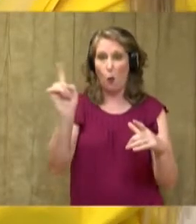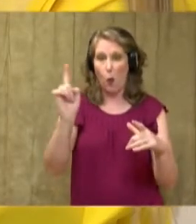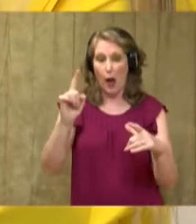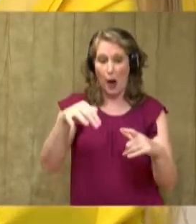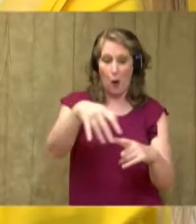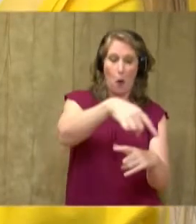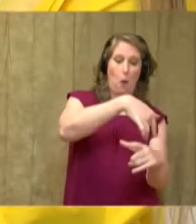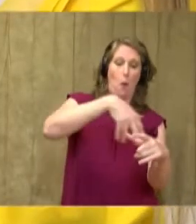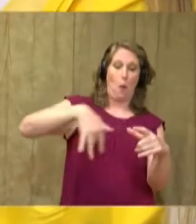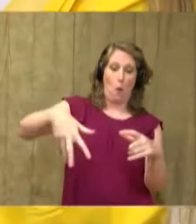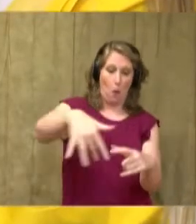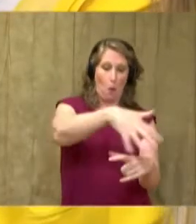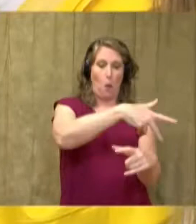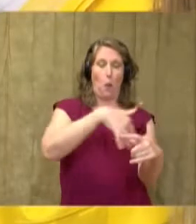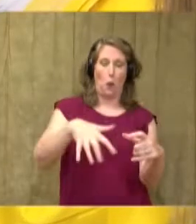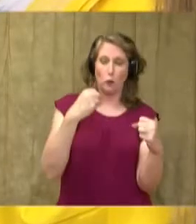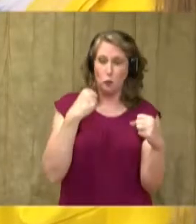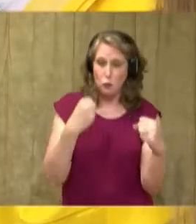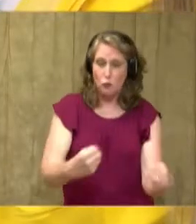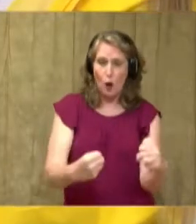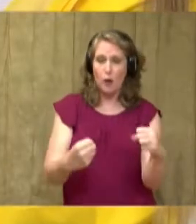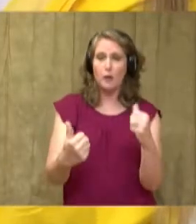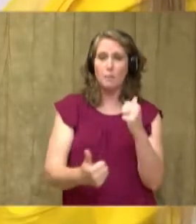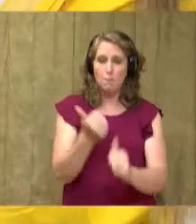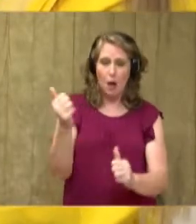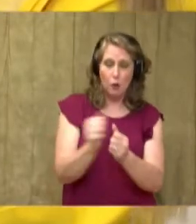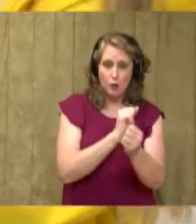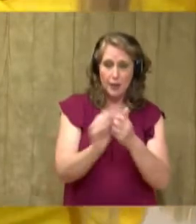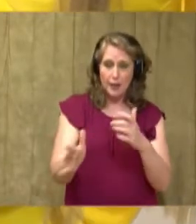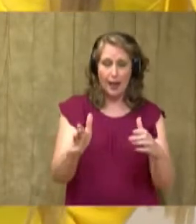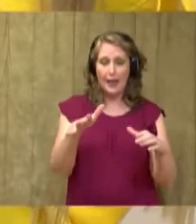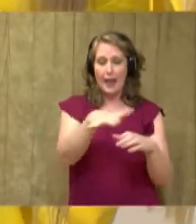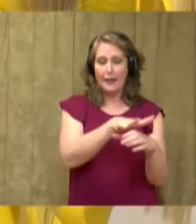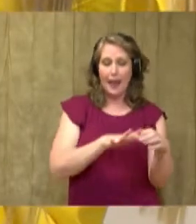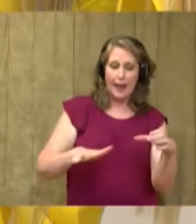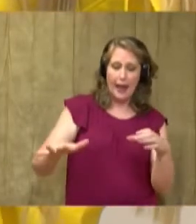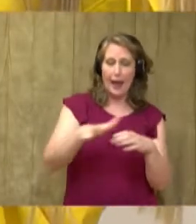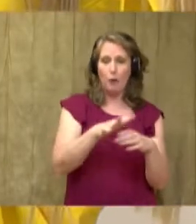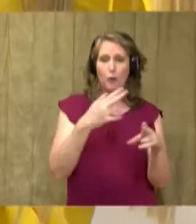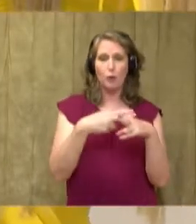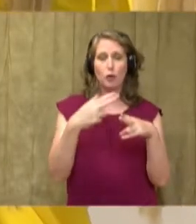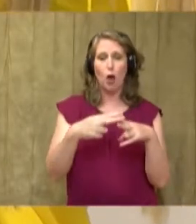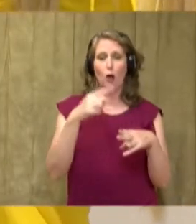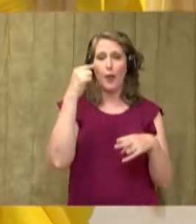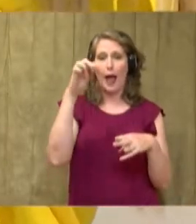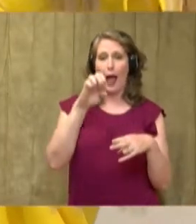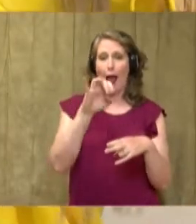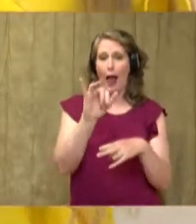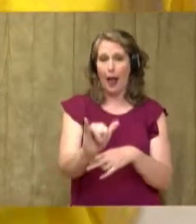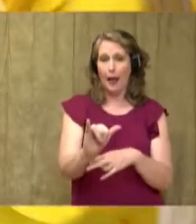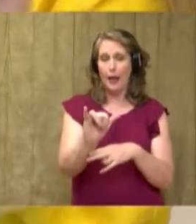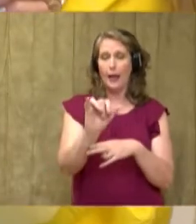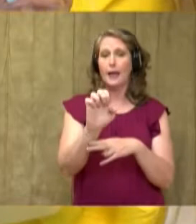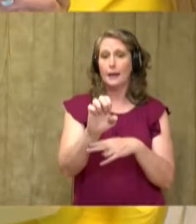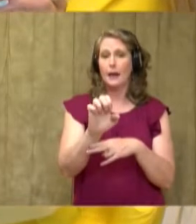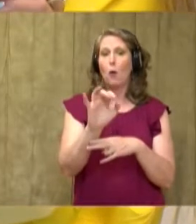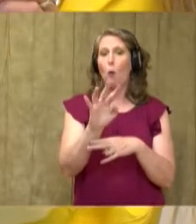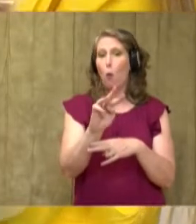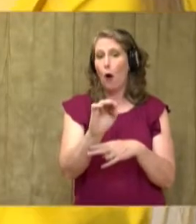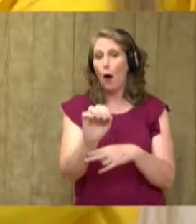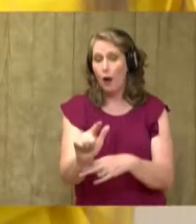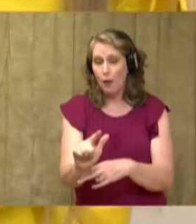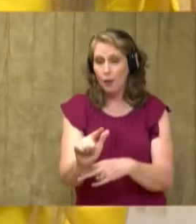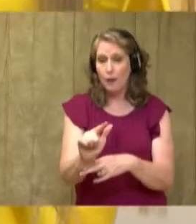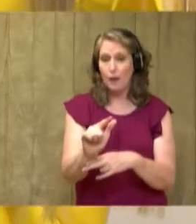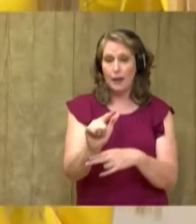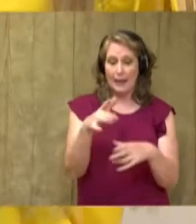usually surround the eye of the storm in an area called the eye wall. So the eye might look very clear and